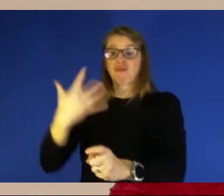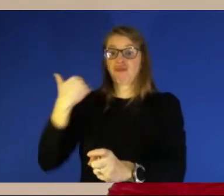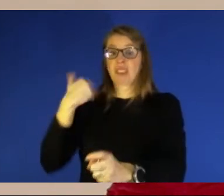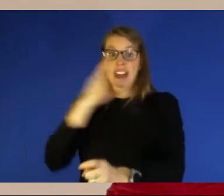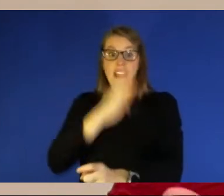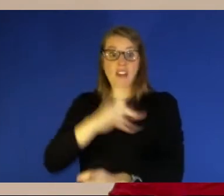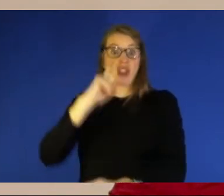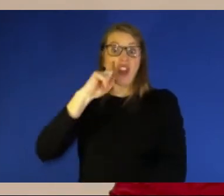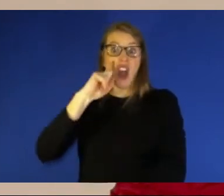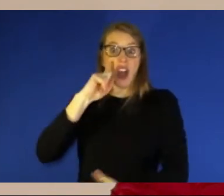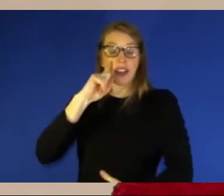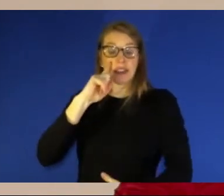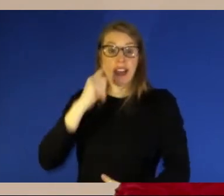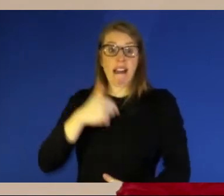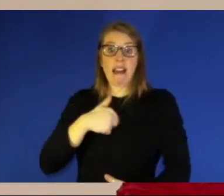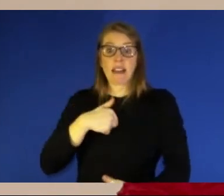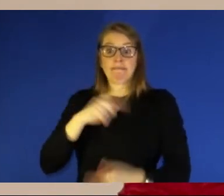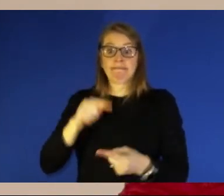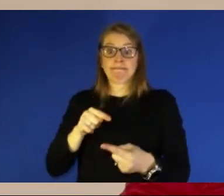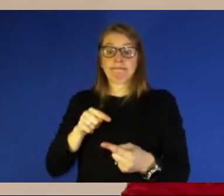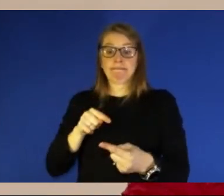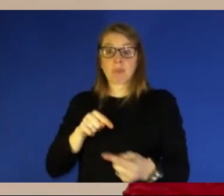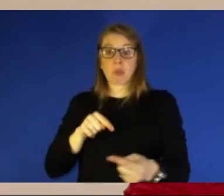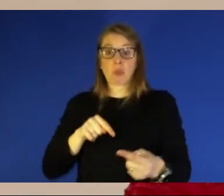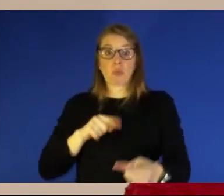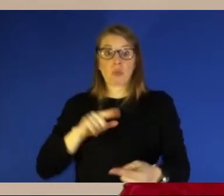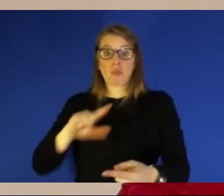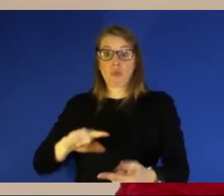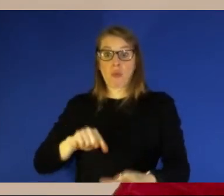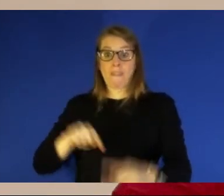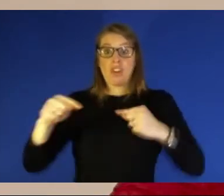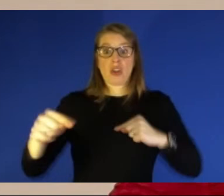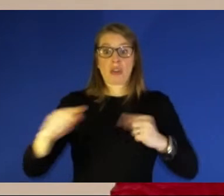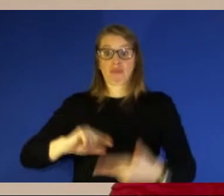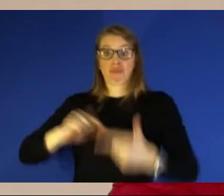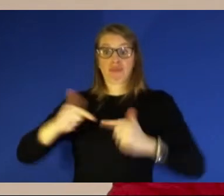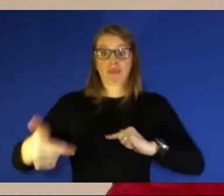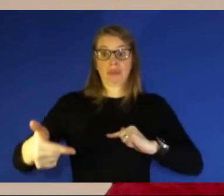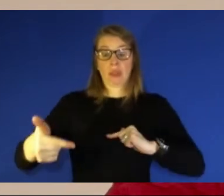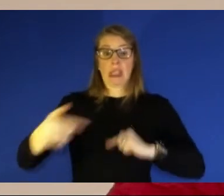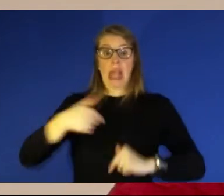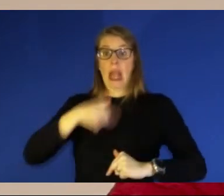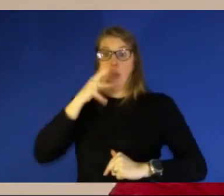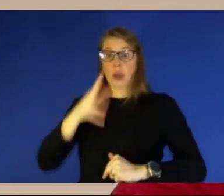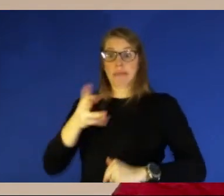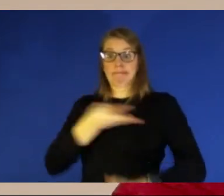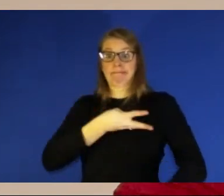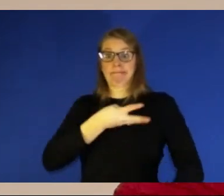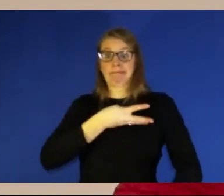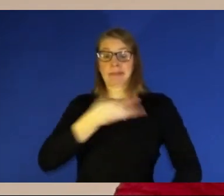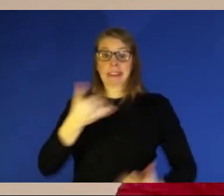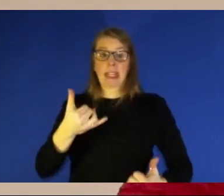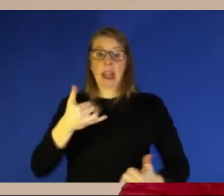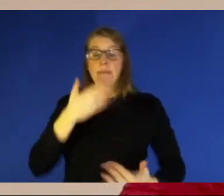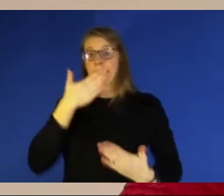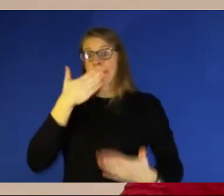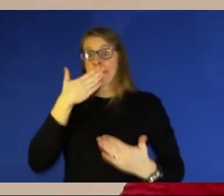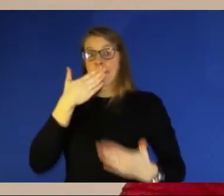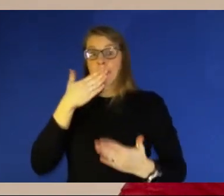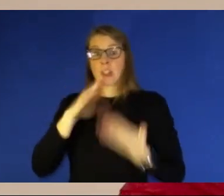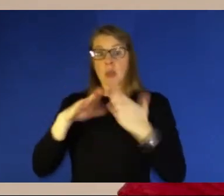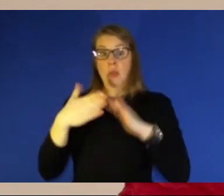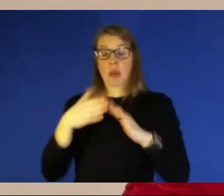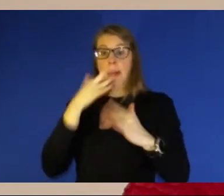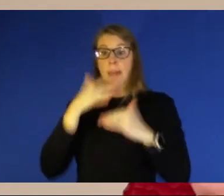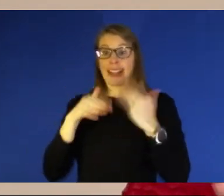one that would be receiving it today. I am so grateful that the Community Blood Center is